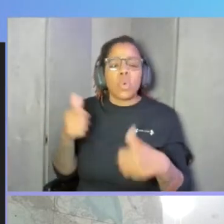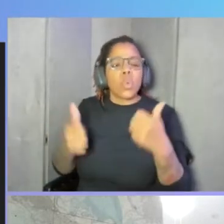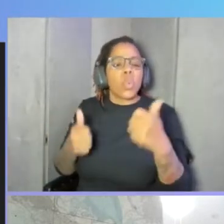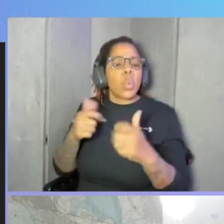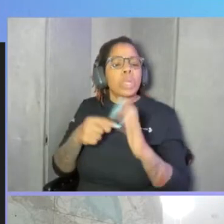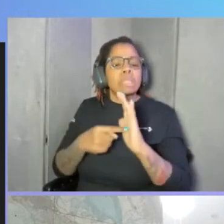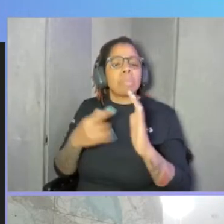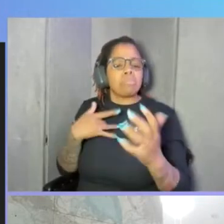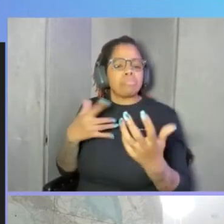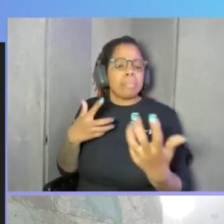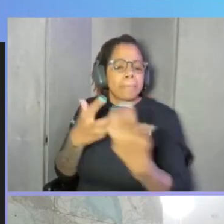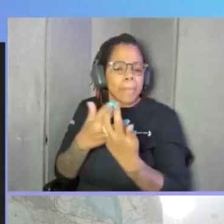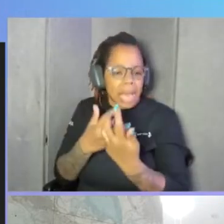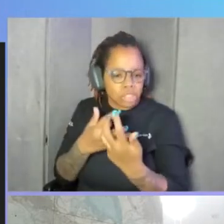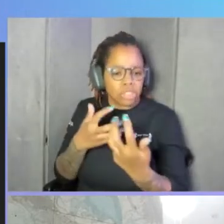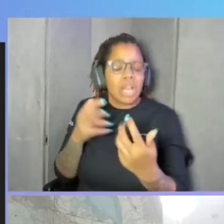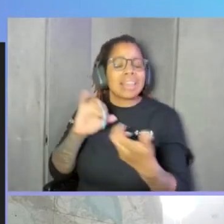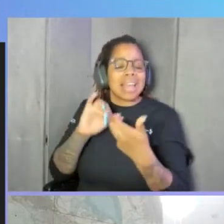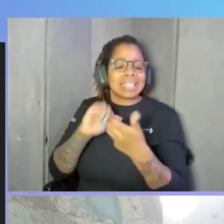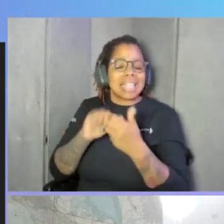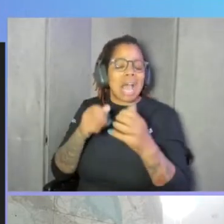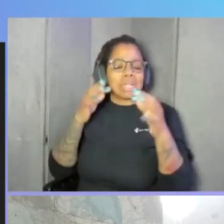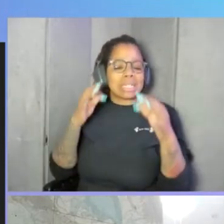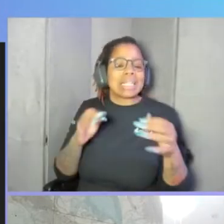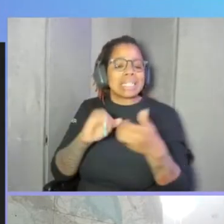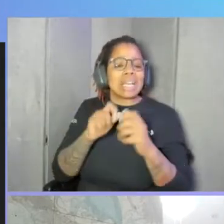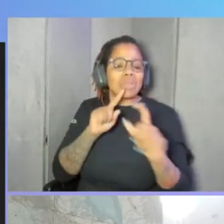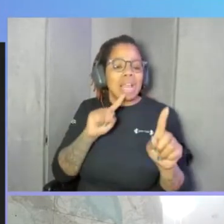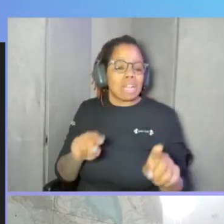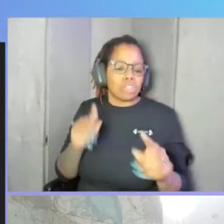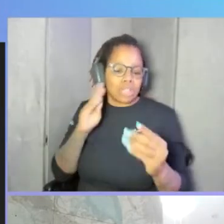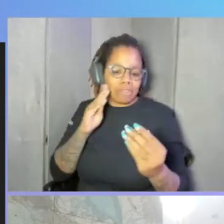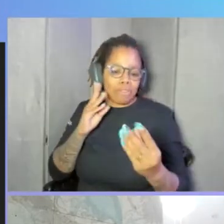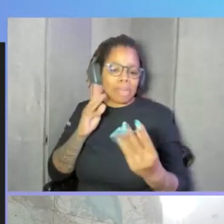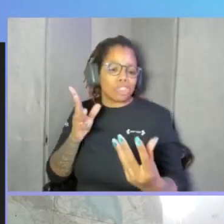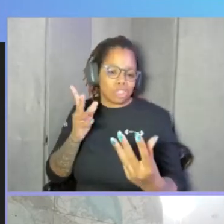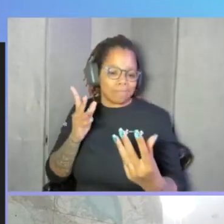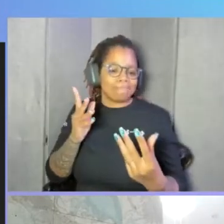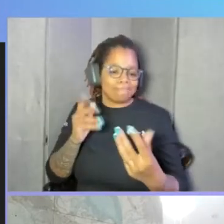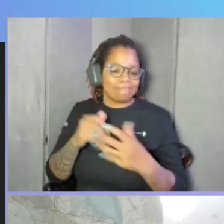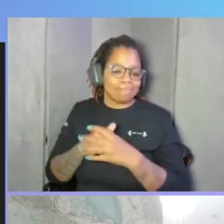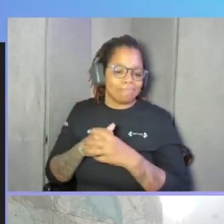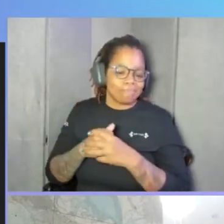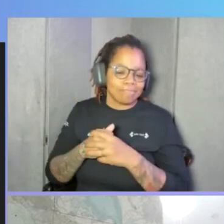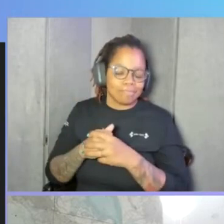And that's how it decides how to answer the information that you're